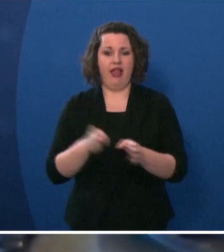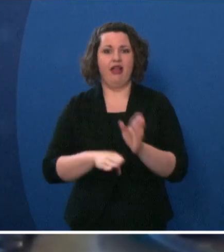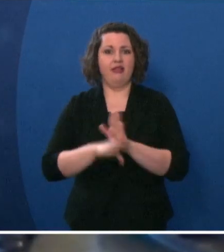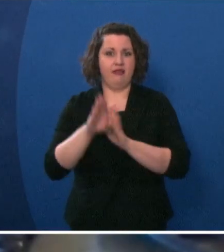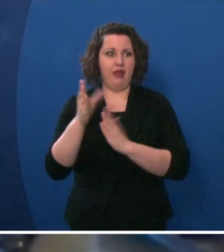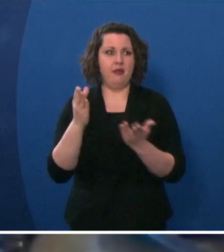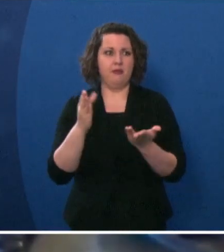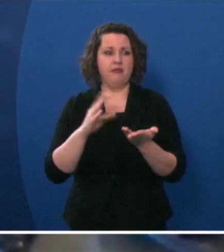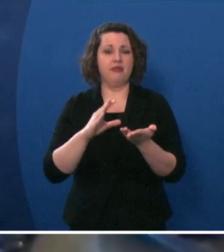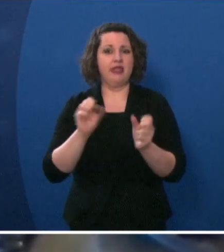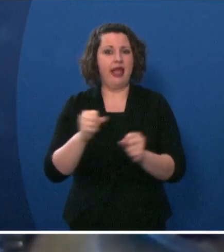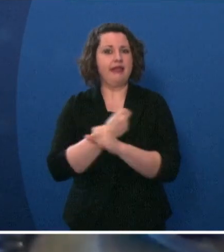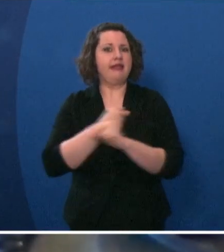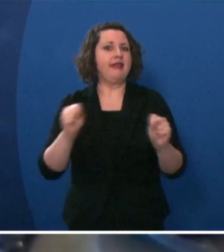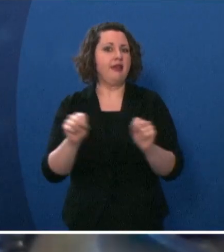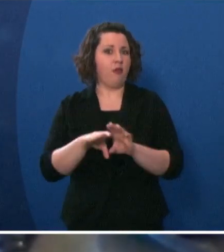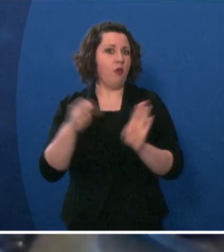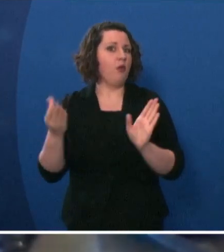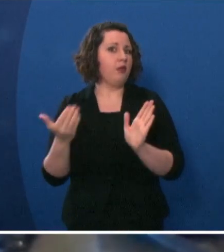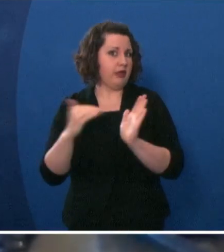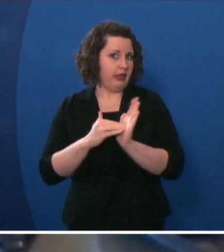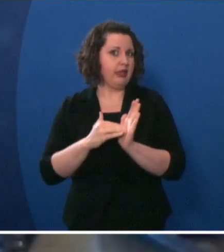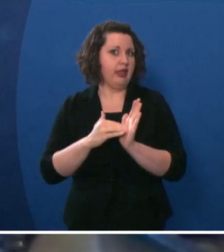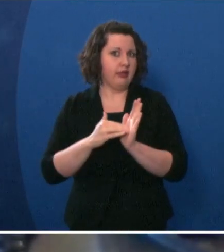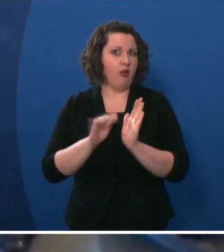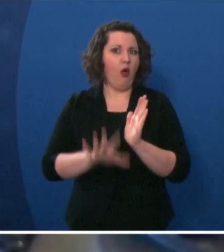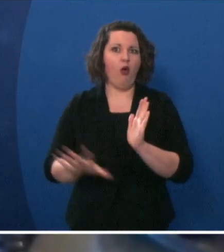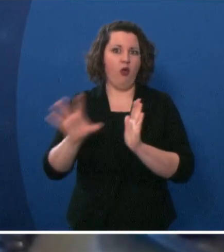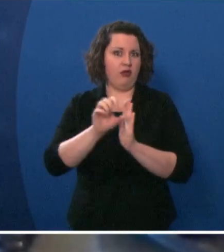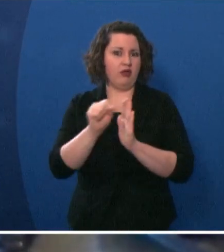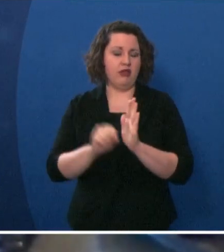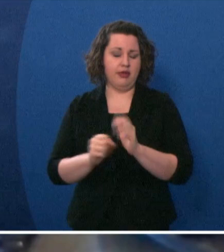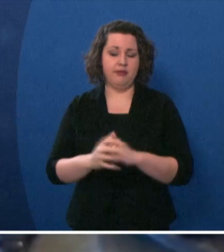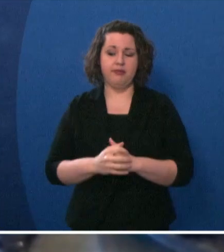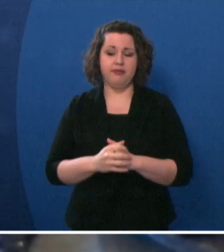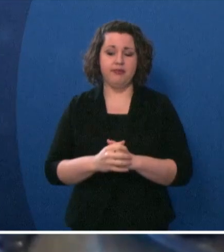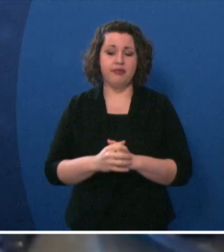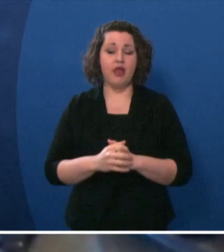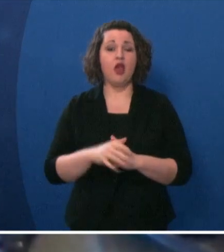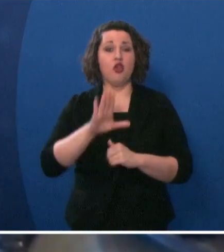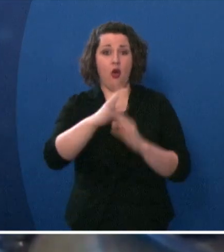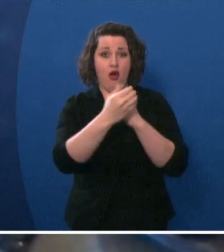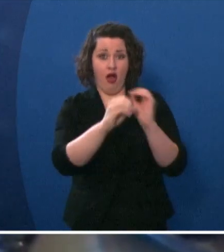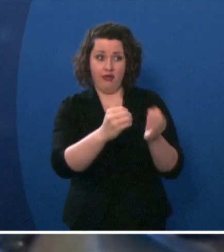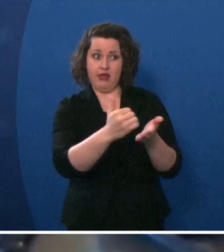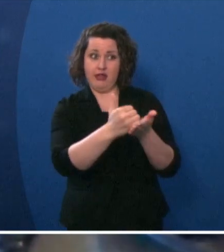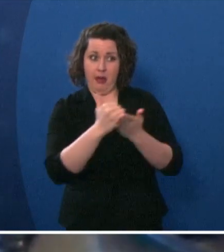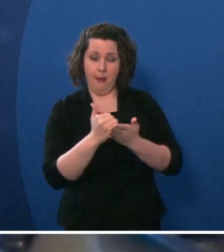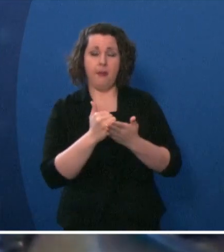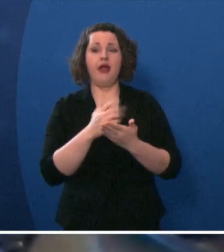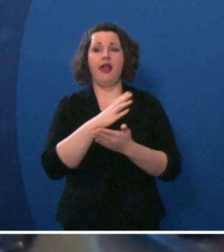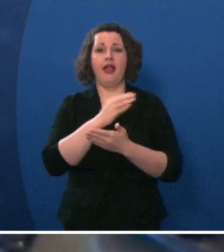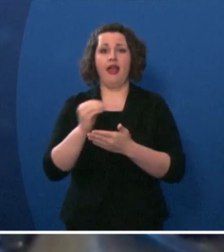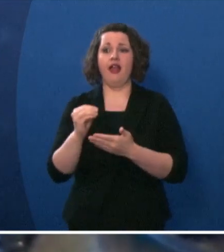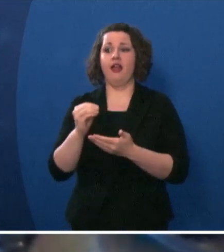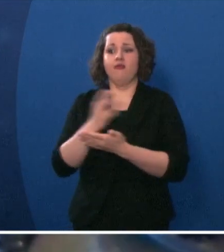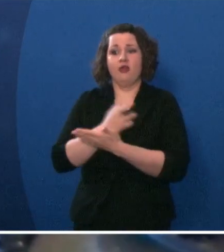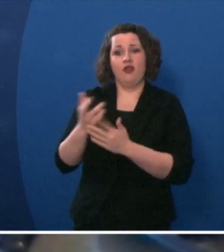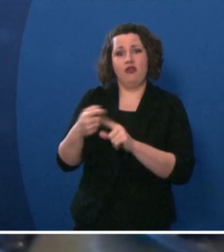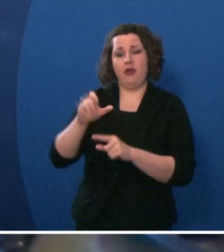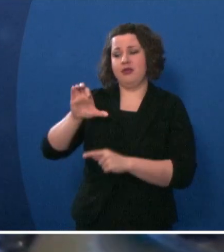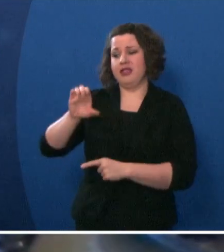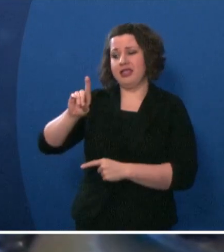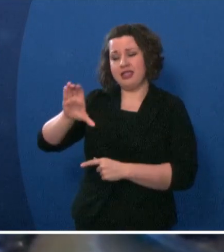allows us to safely reopen our theaters across the state. With the help of your office and in conjunction with resources from the